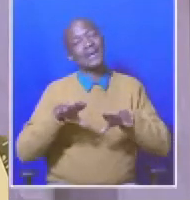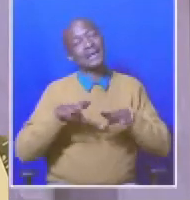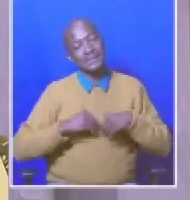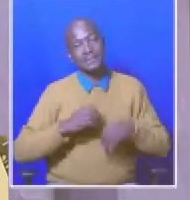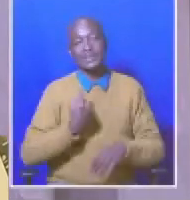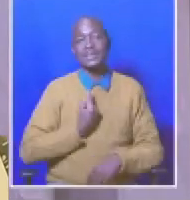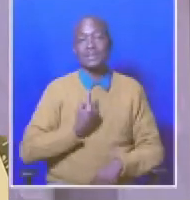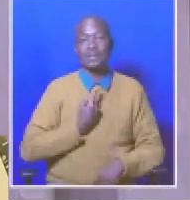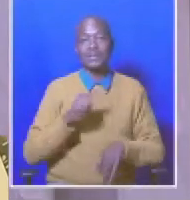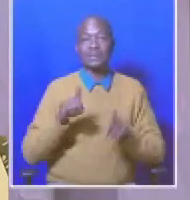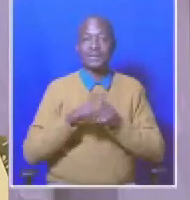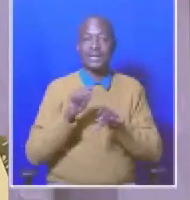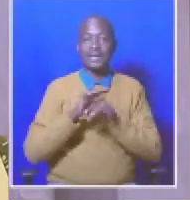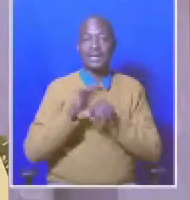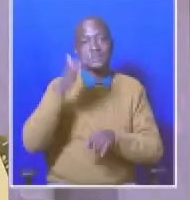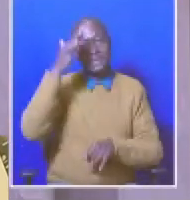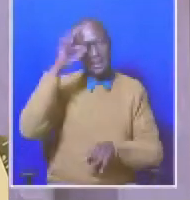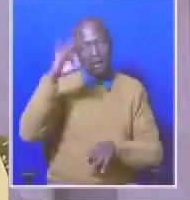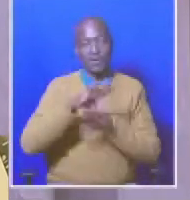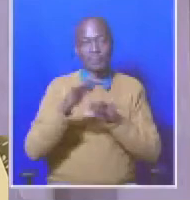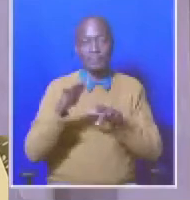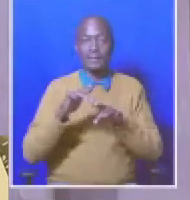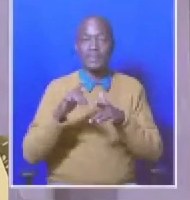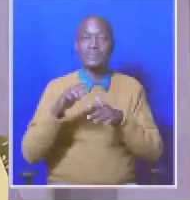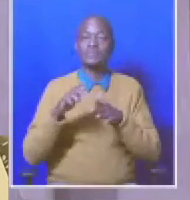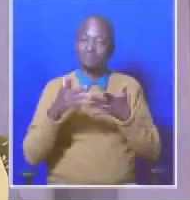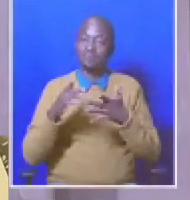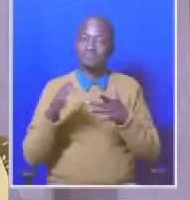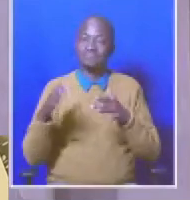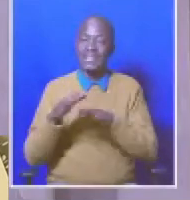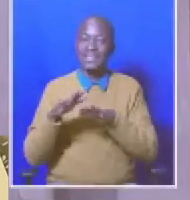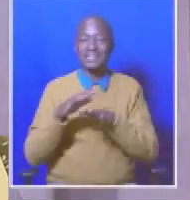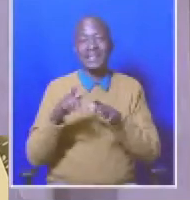as a governing party that land reform has been slow.